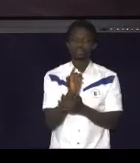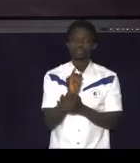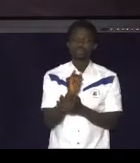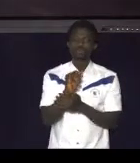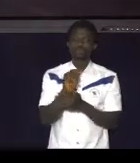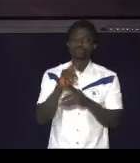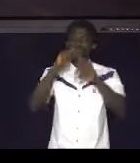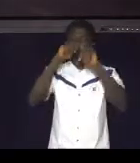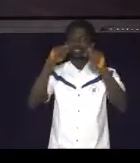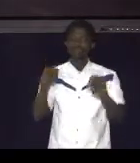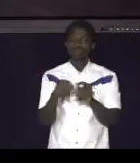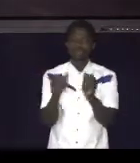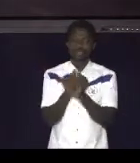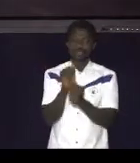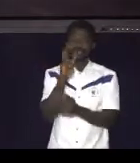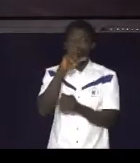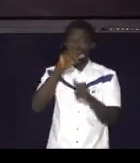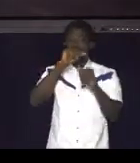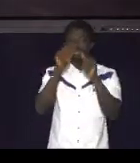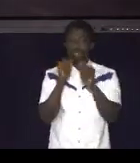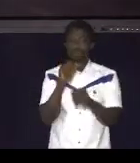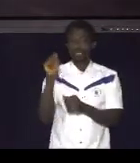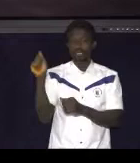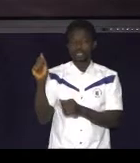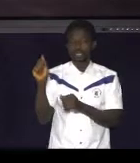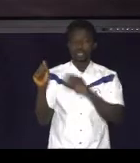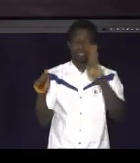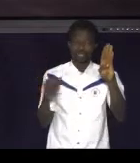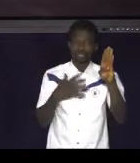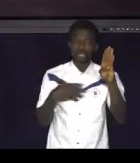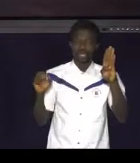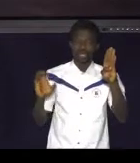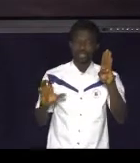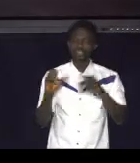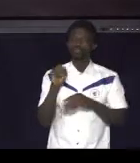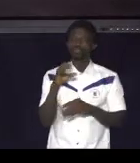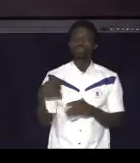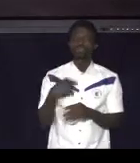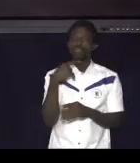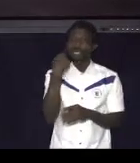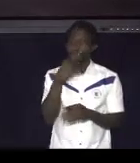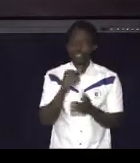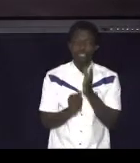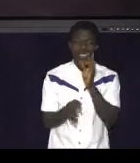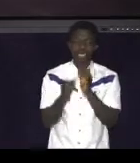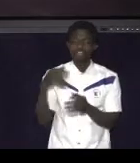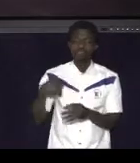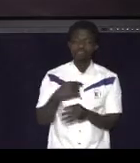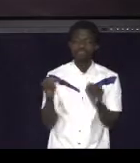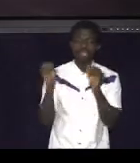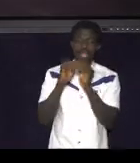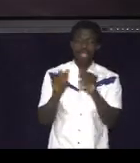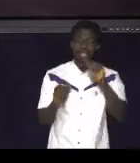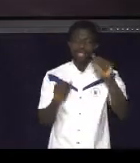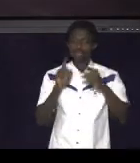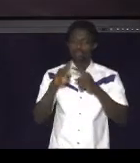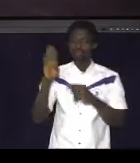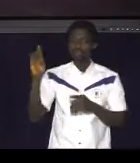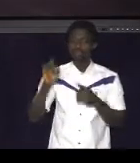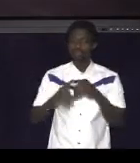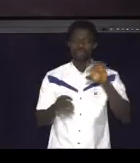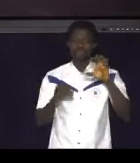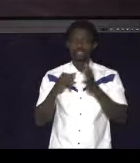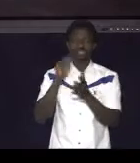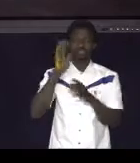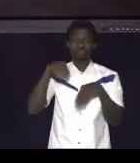a triangle with three angles, A, B, and C. So we are saying that if we add A to B to C, it will give